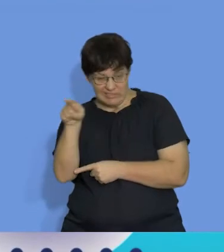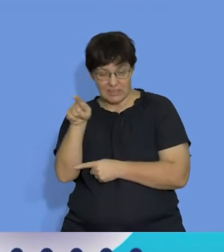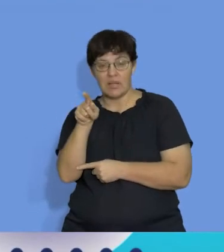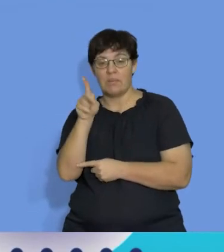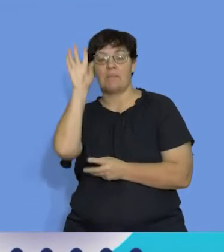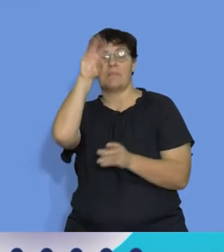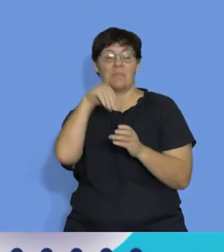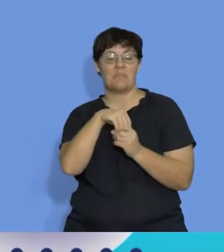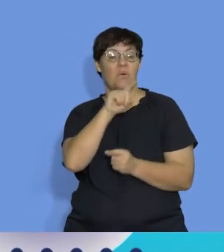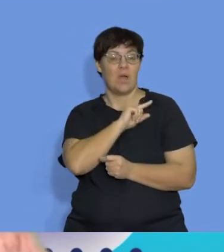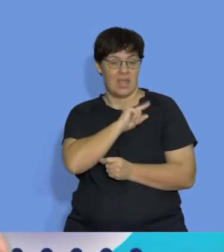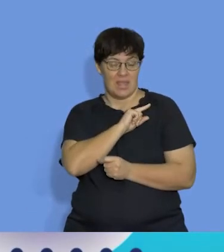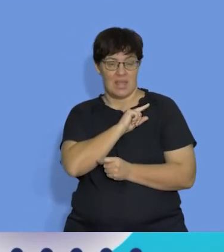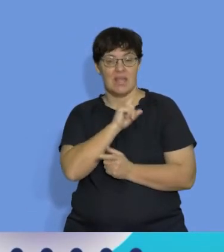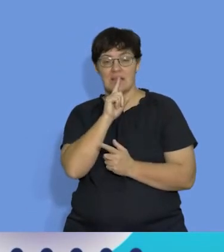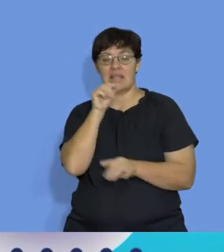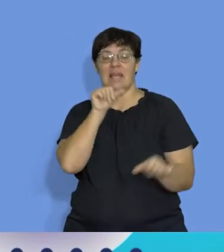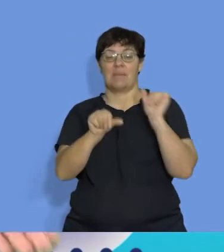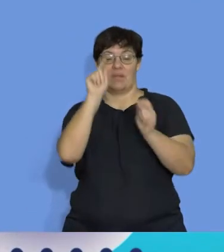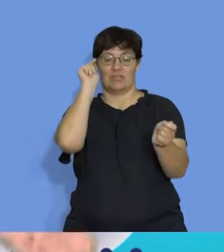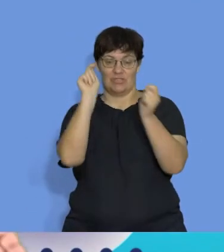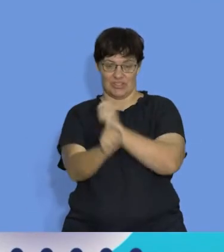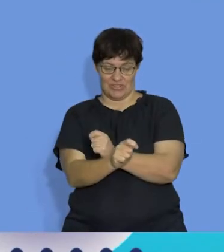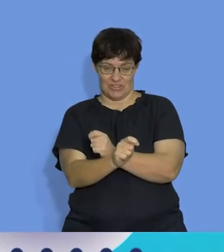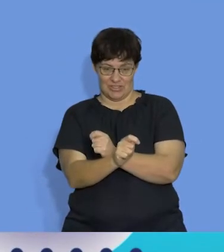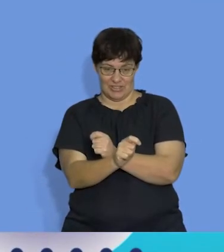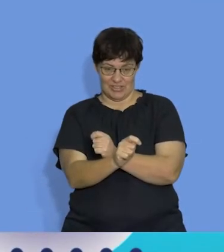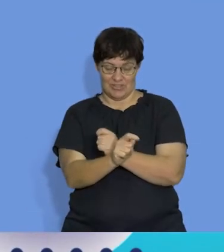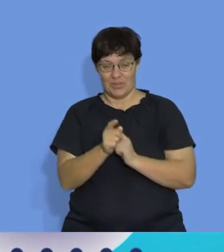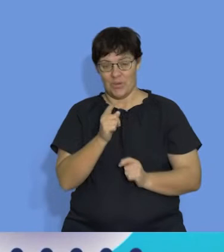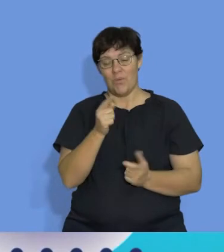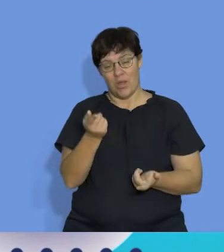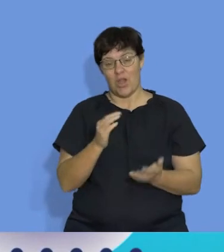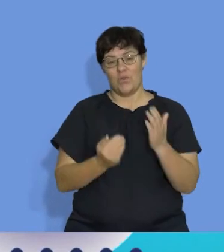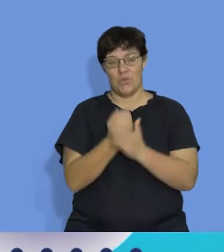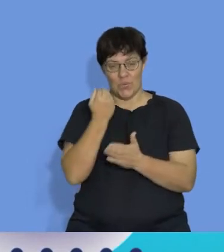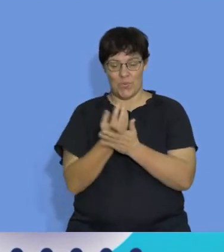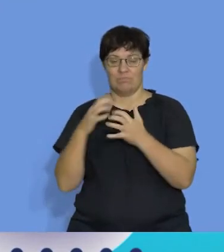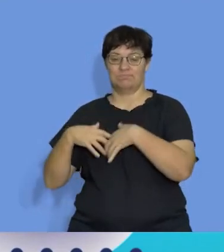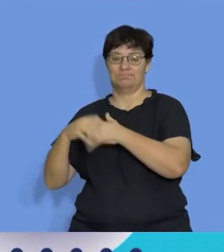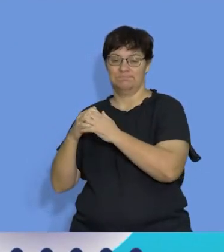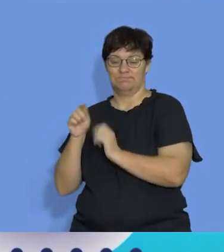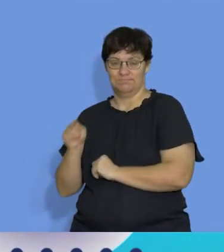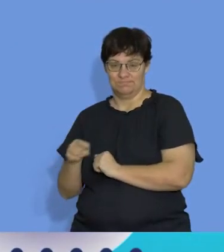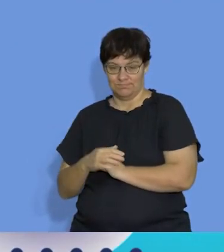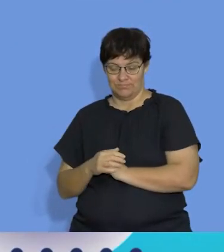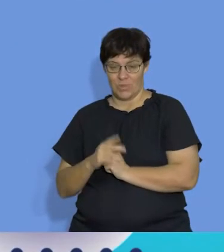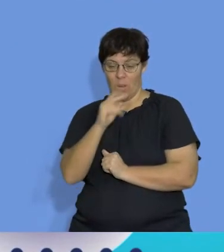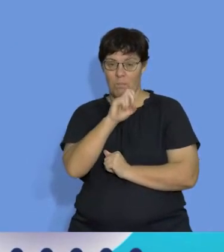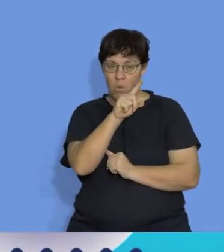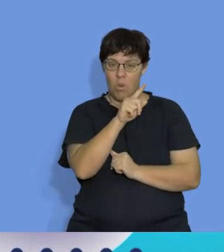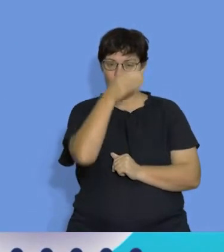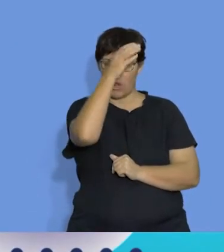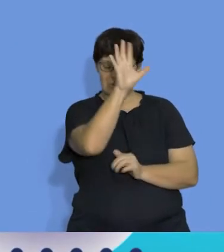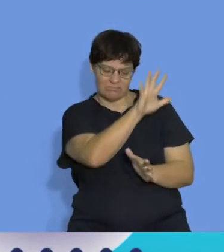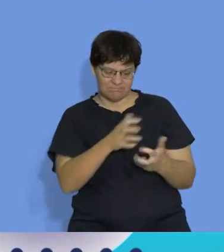in because this is a chemical change or a chemical reaction wherein new substances are formed. And the mole concept, how does it fit into